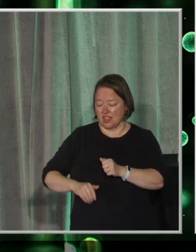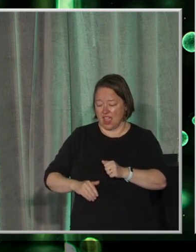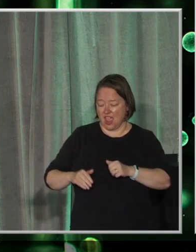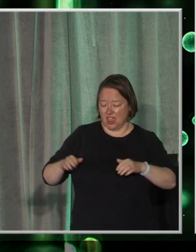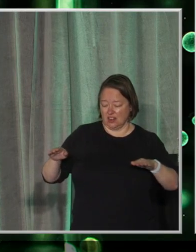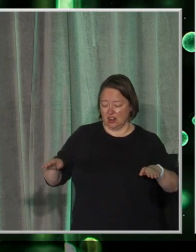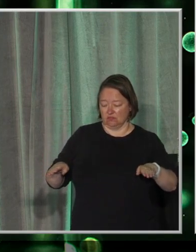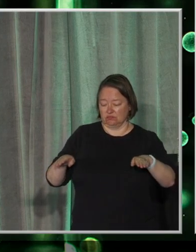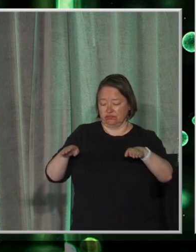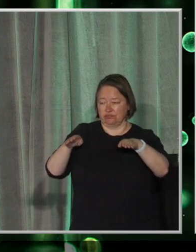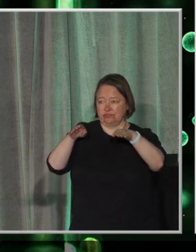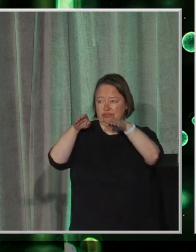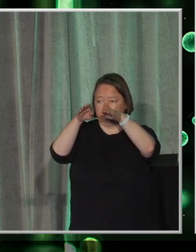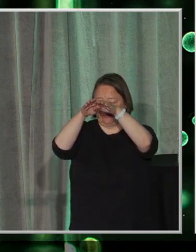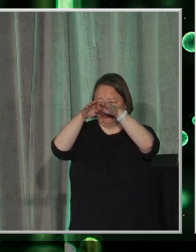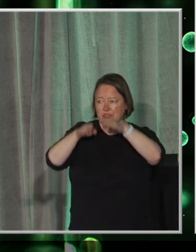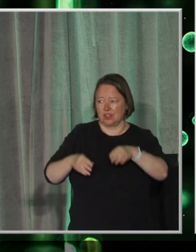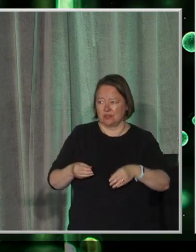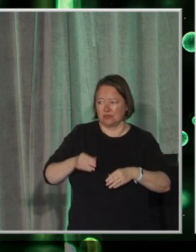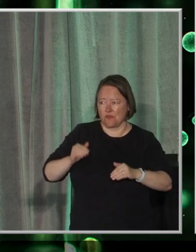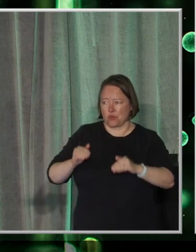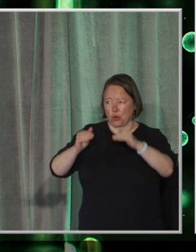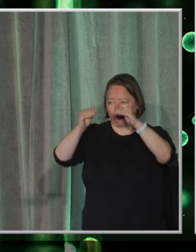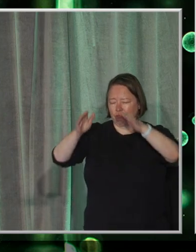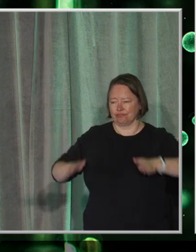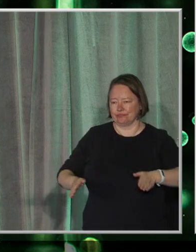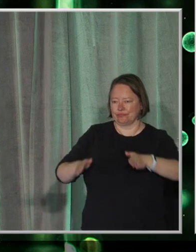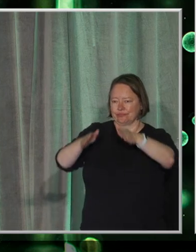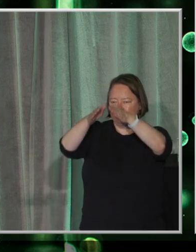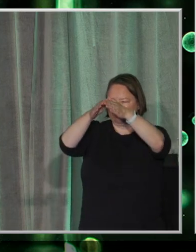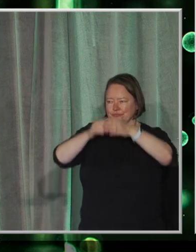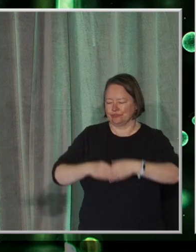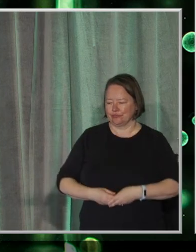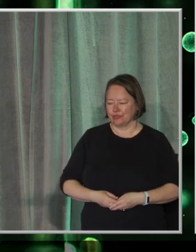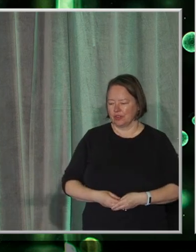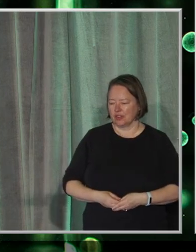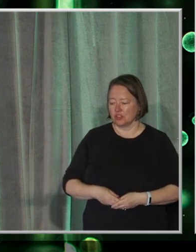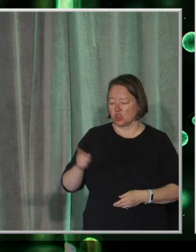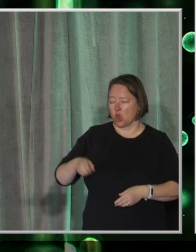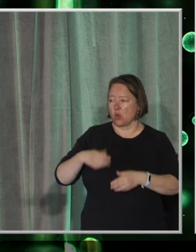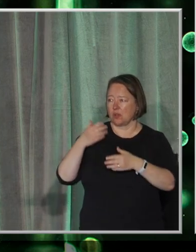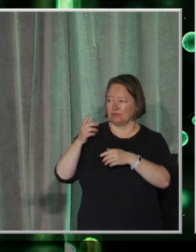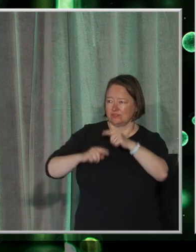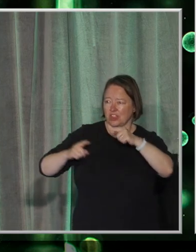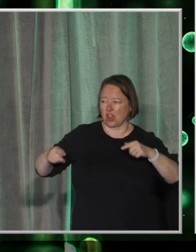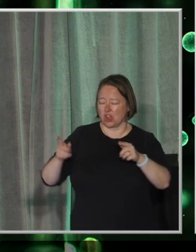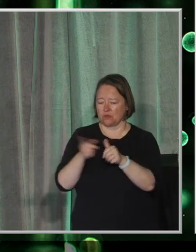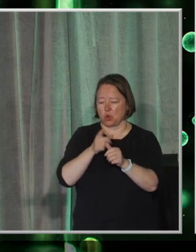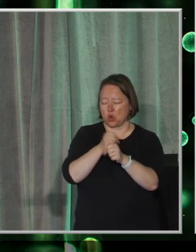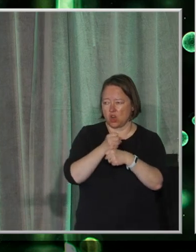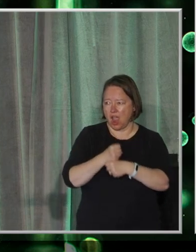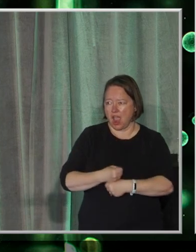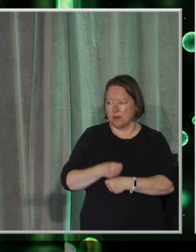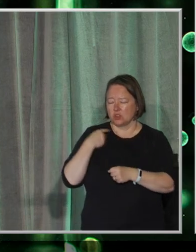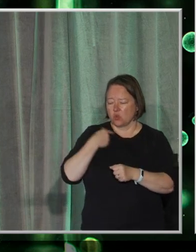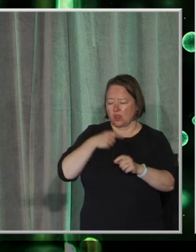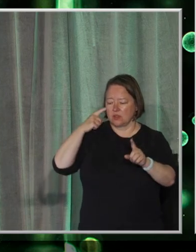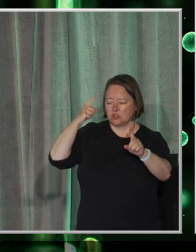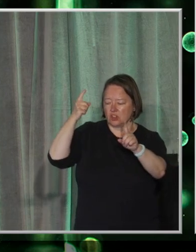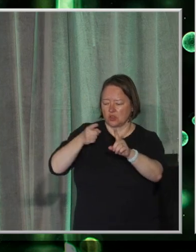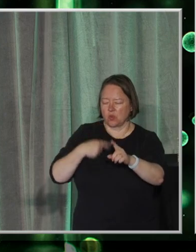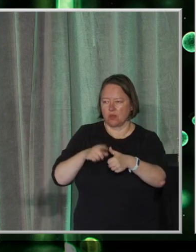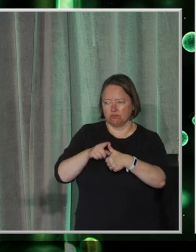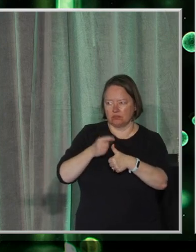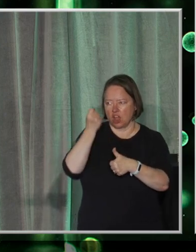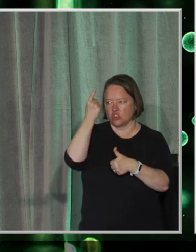area where our feeds will be grown. Next. So we have done various prototypes and with objectives such as